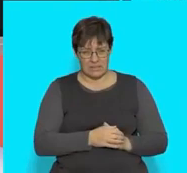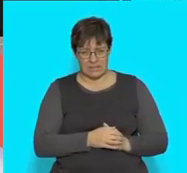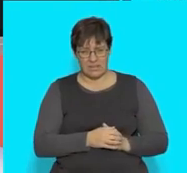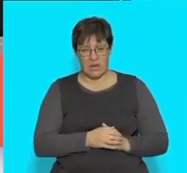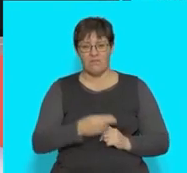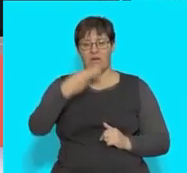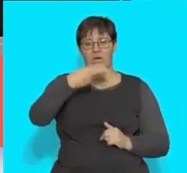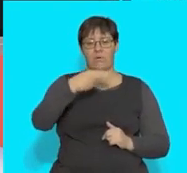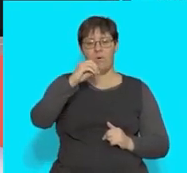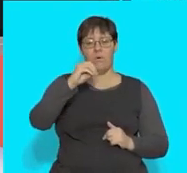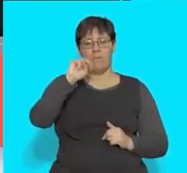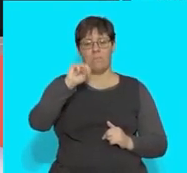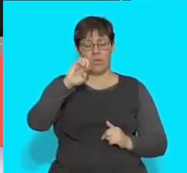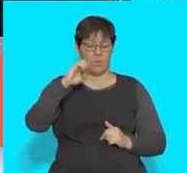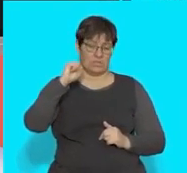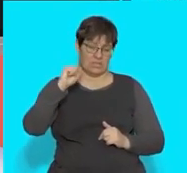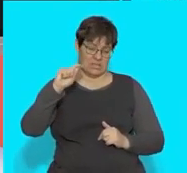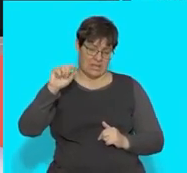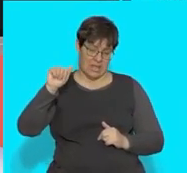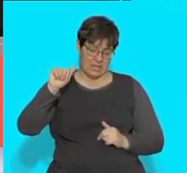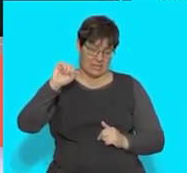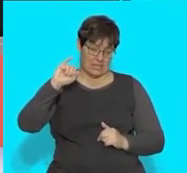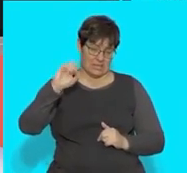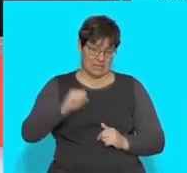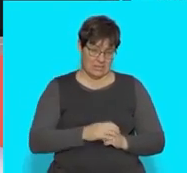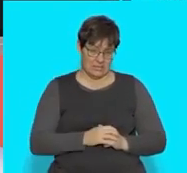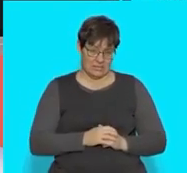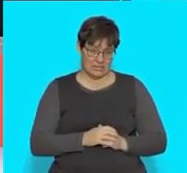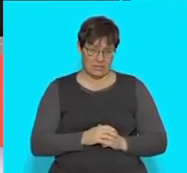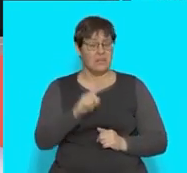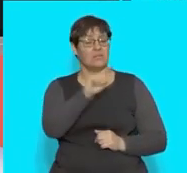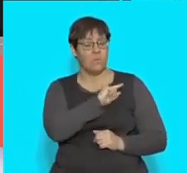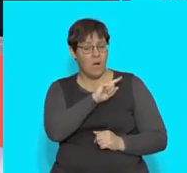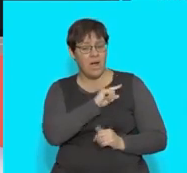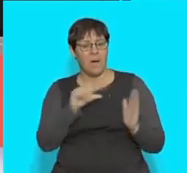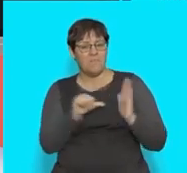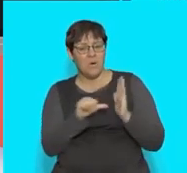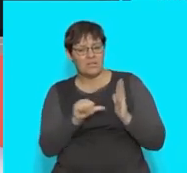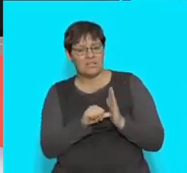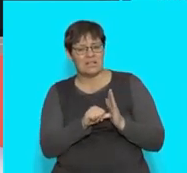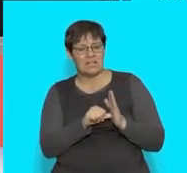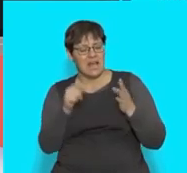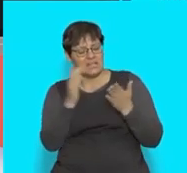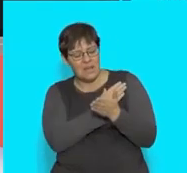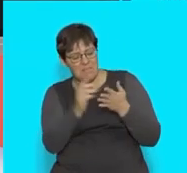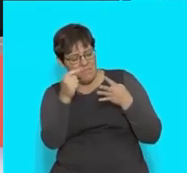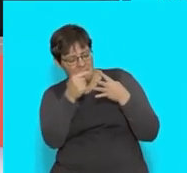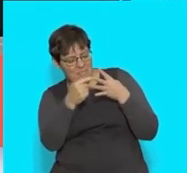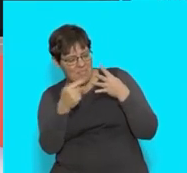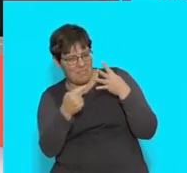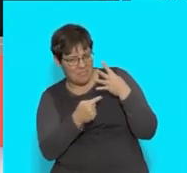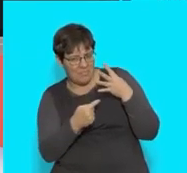of homeostasis. It's really, really important that certain, right, elements in our